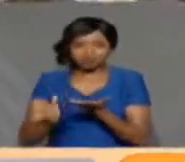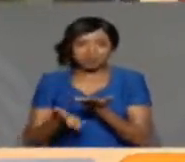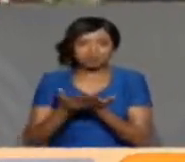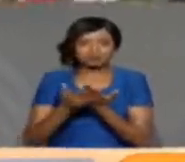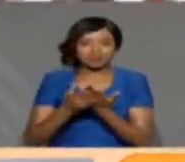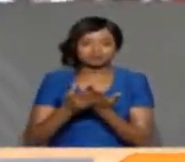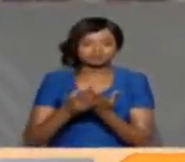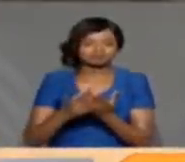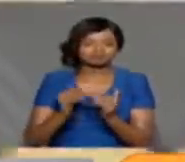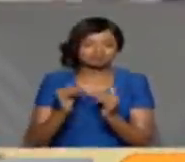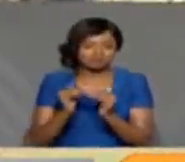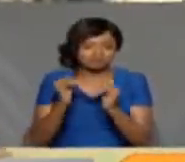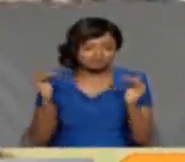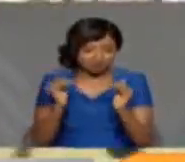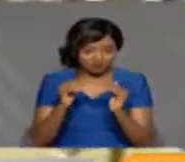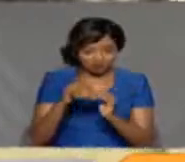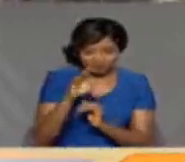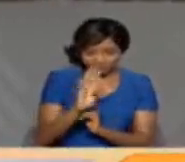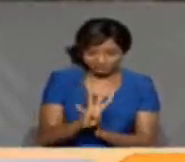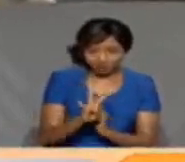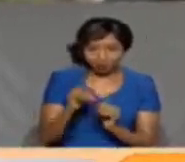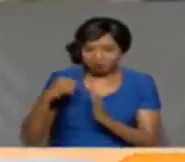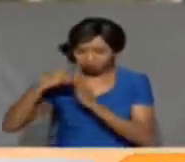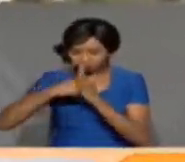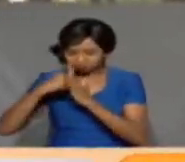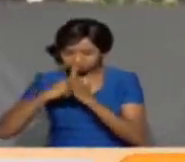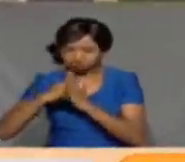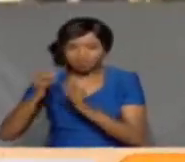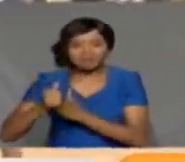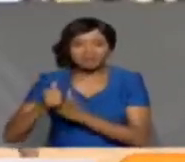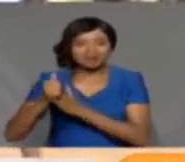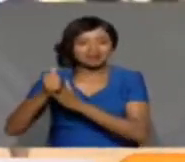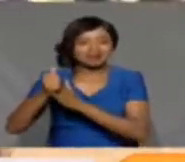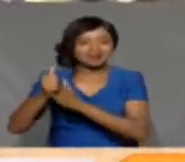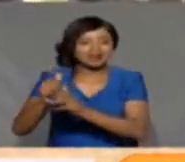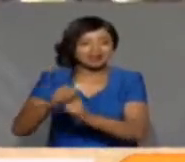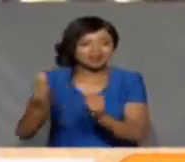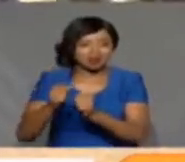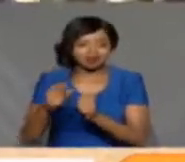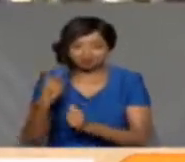fourth set. KPA set off with determination and maintained the lead to win the set